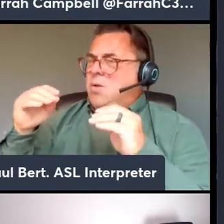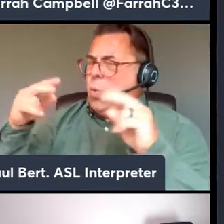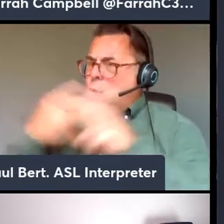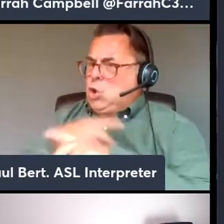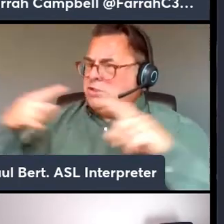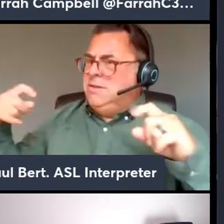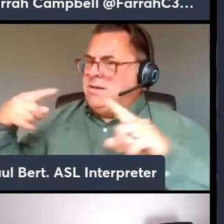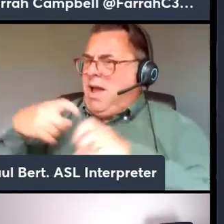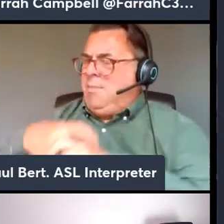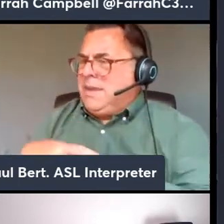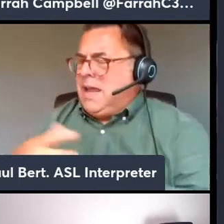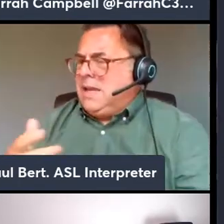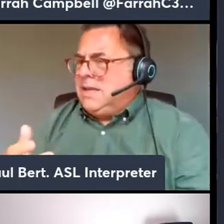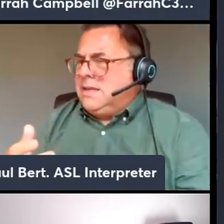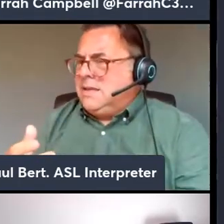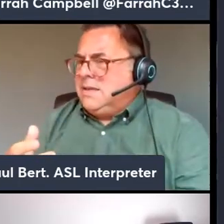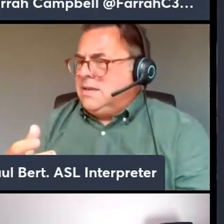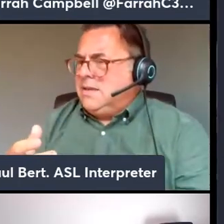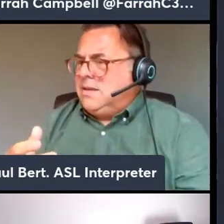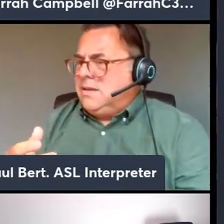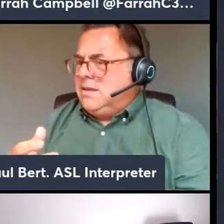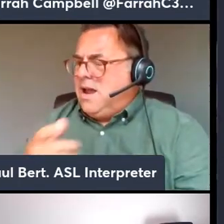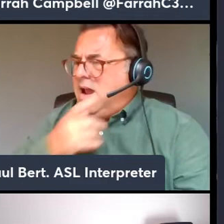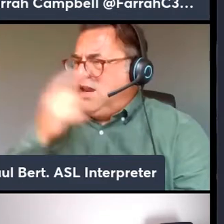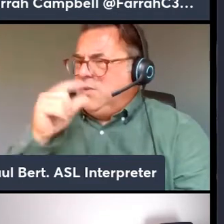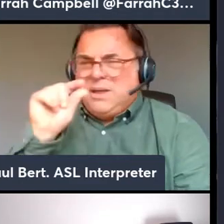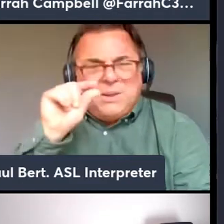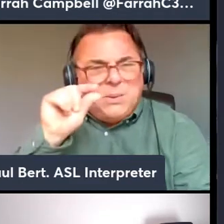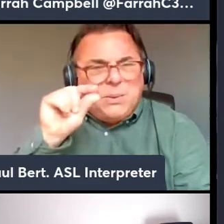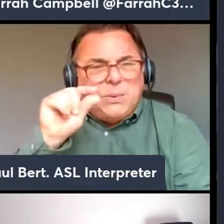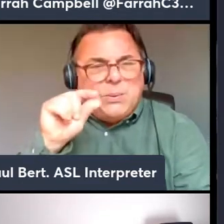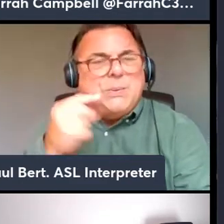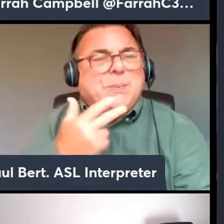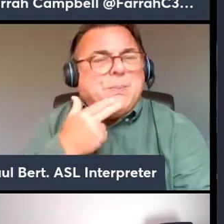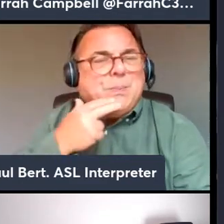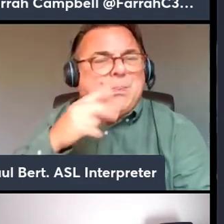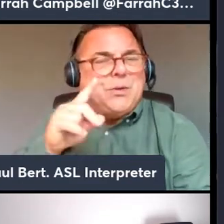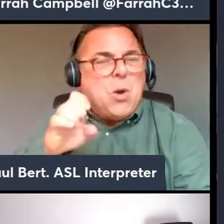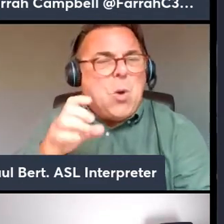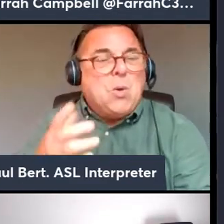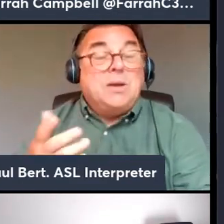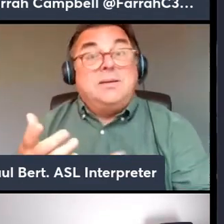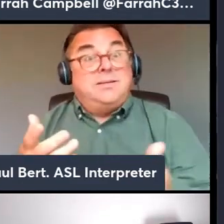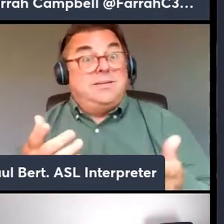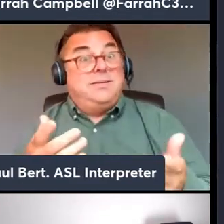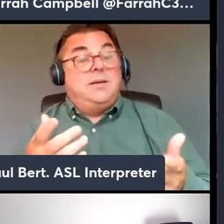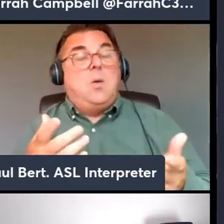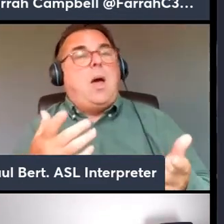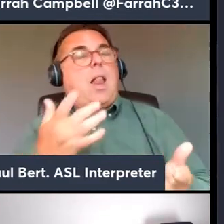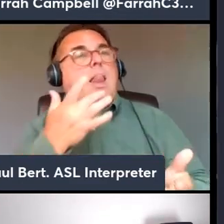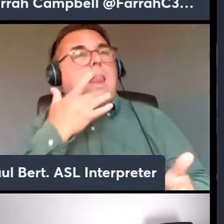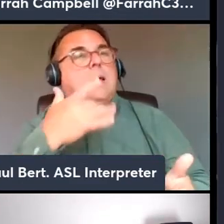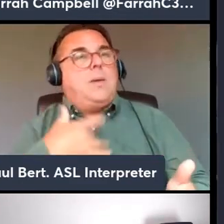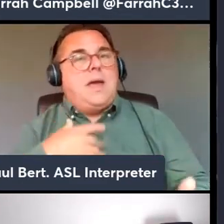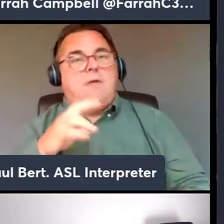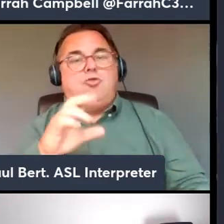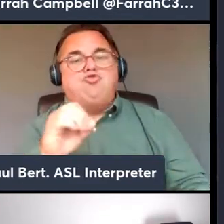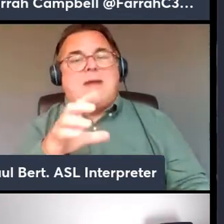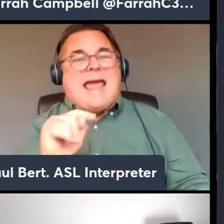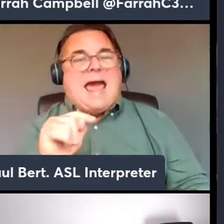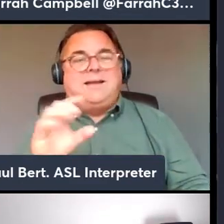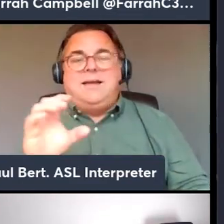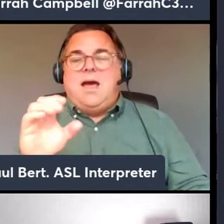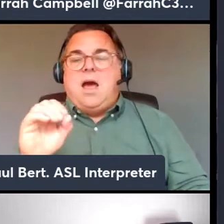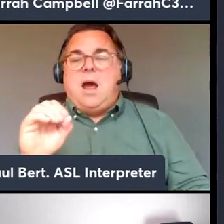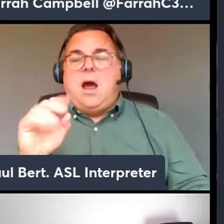know, there wasn't much code. That's less than I was expecting. Yeah, it's really, you know, we have these React components, and these React components do a lot of that